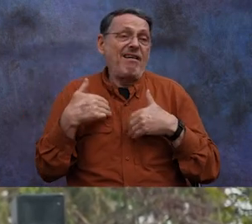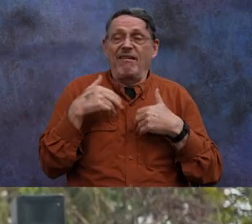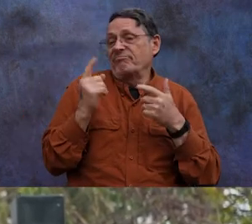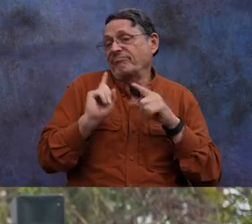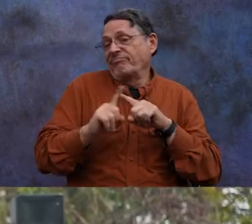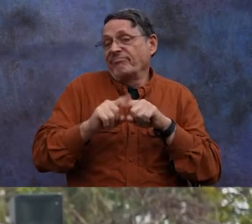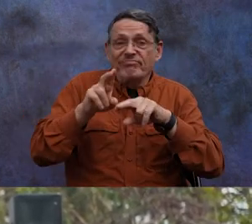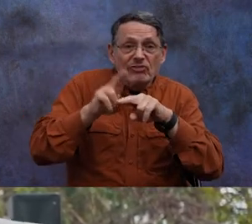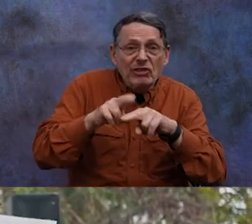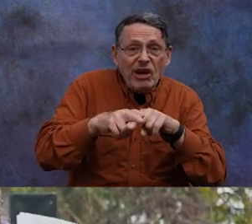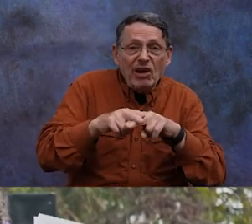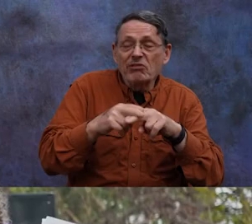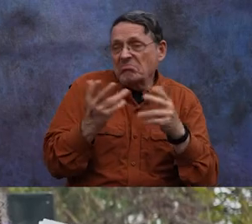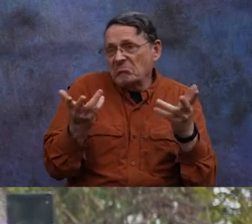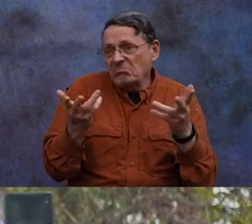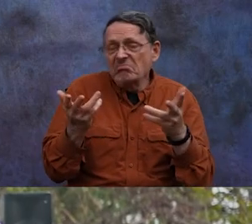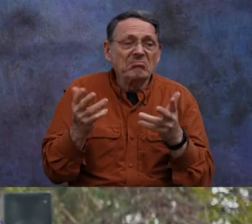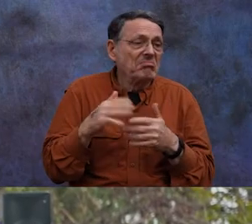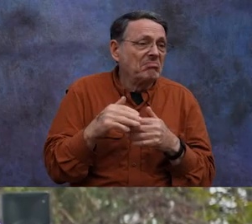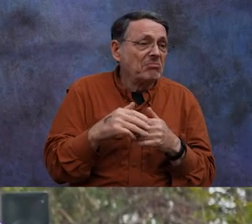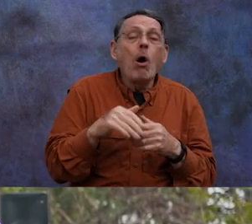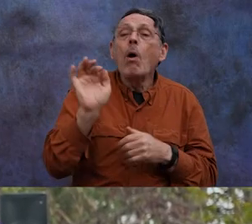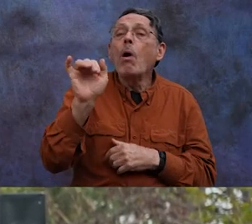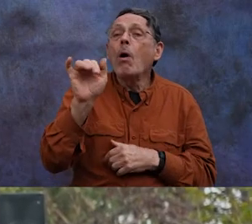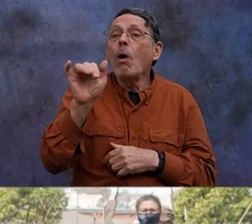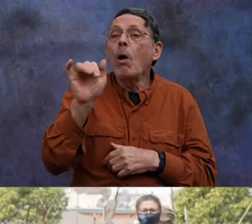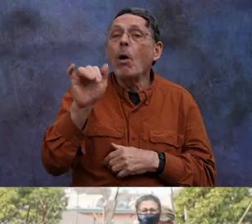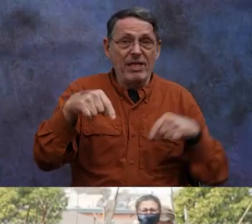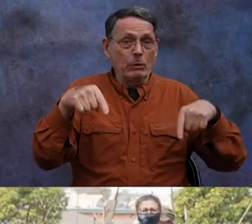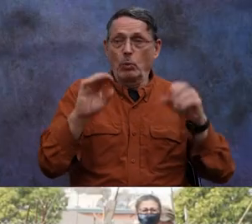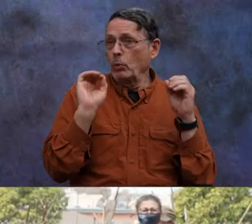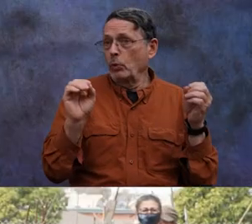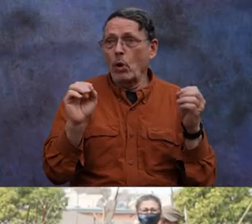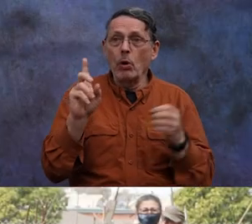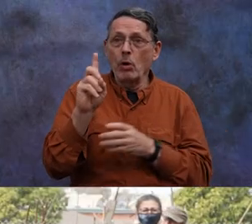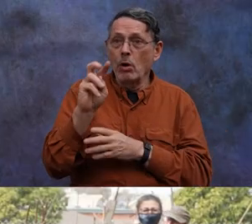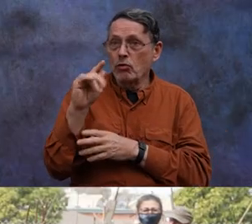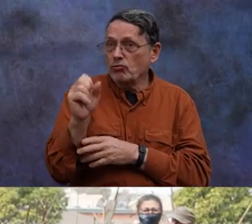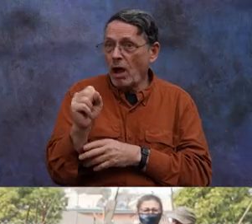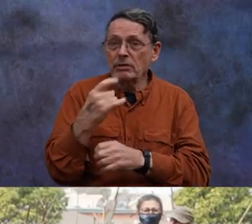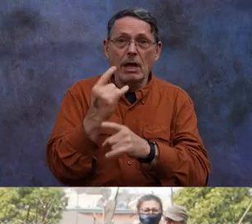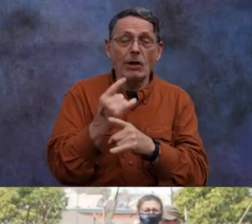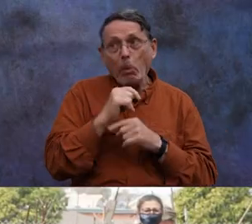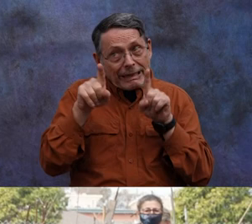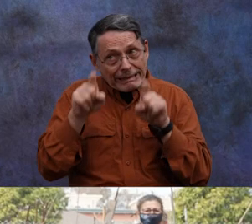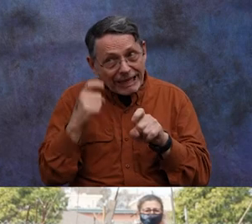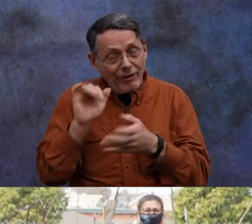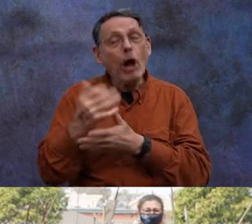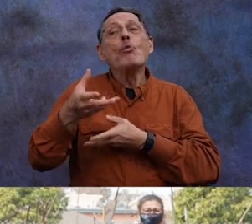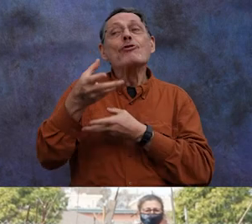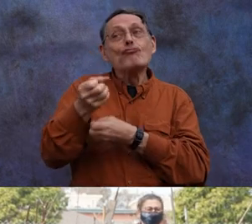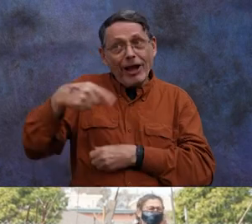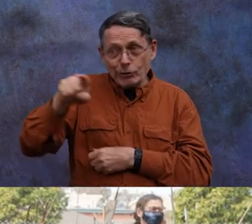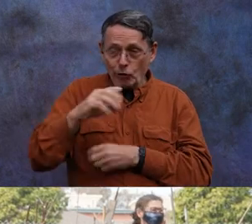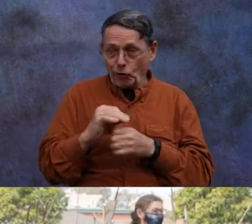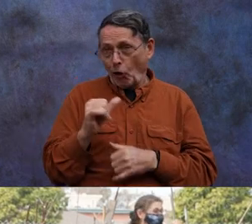if you still need a chair. What else? Drug and alcohol free. That we were not testing for, but we're trusting you on that